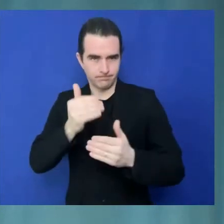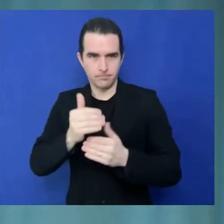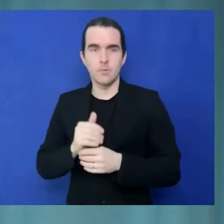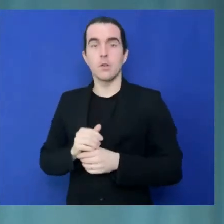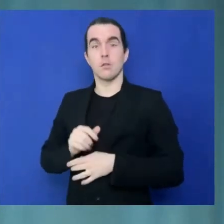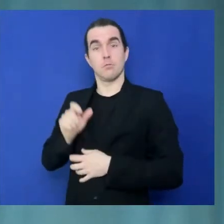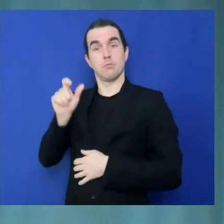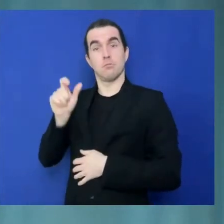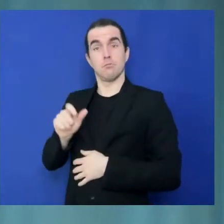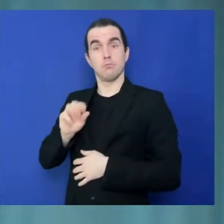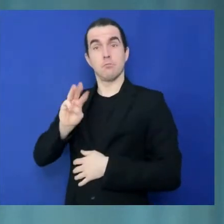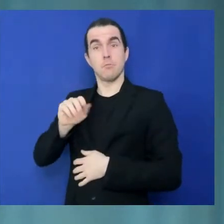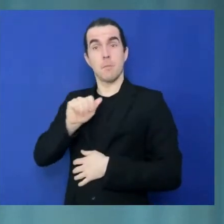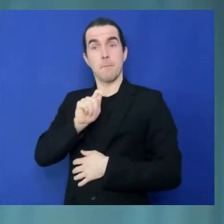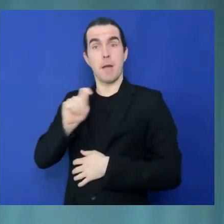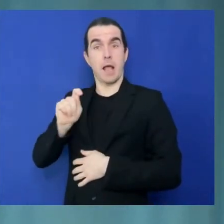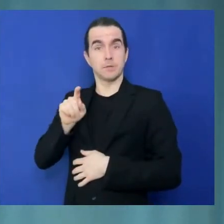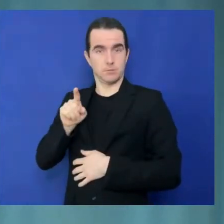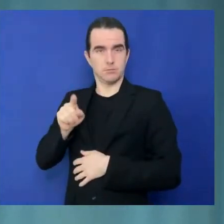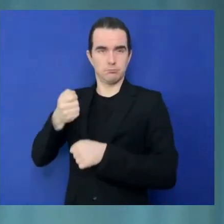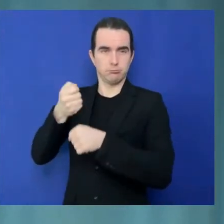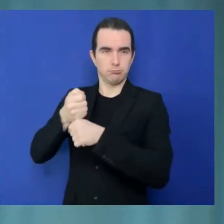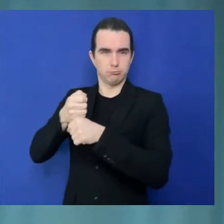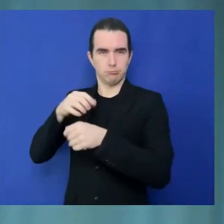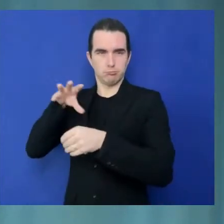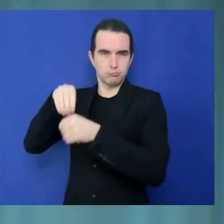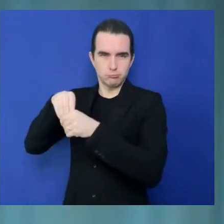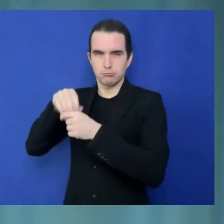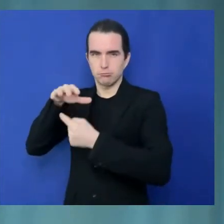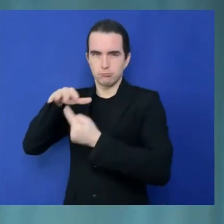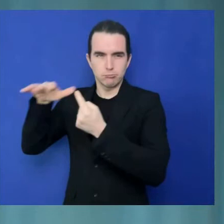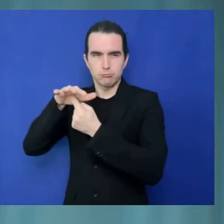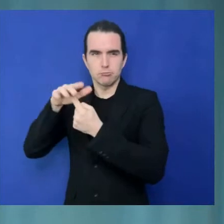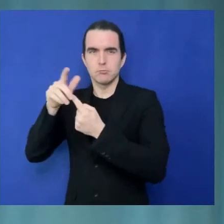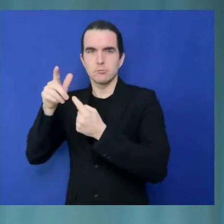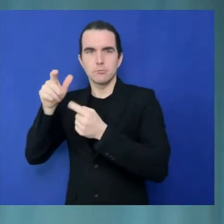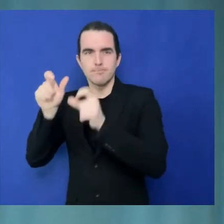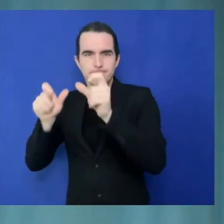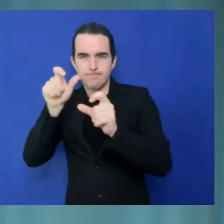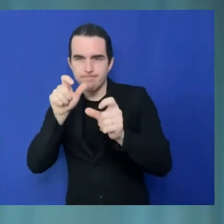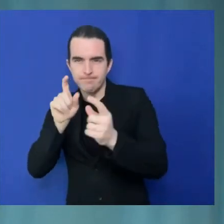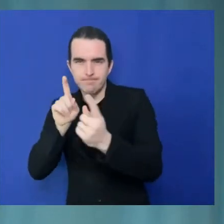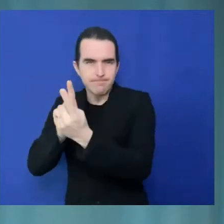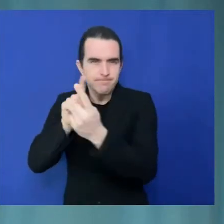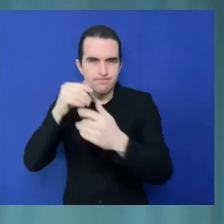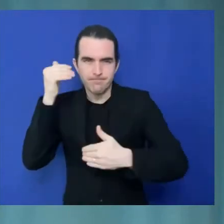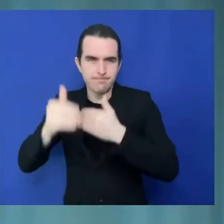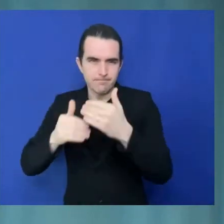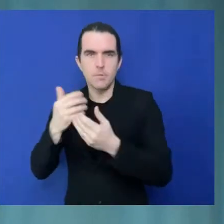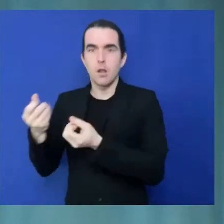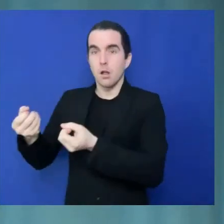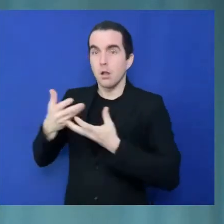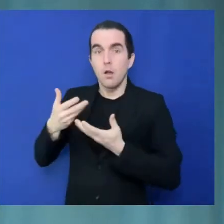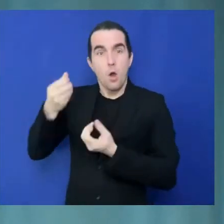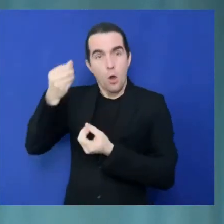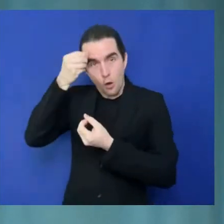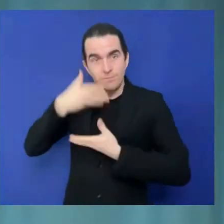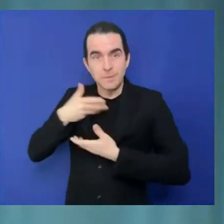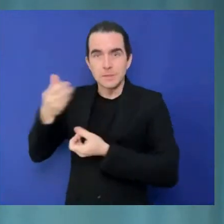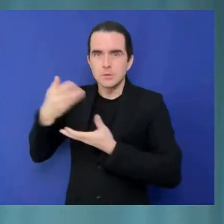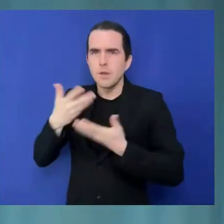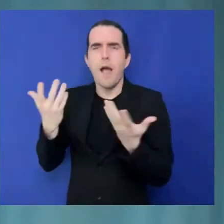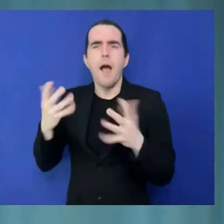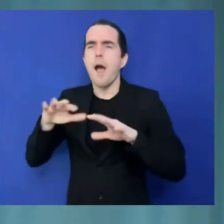games. Your efforts can mobilize much-needed attention, resources, and solutions. In the United Nations, you will find